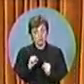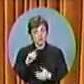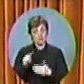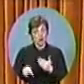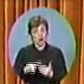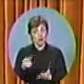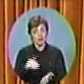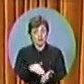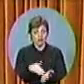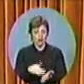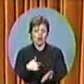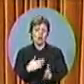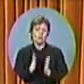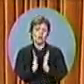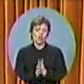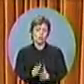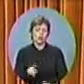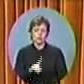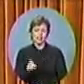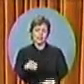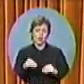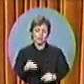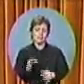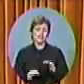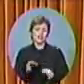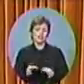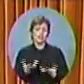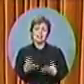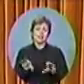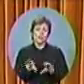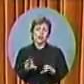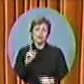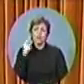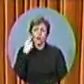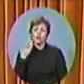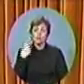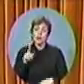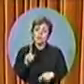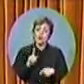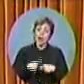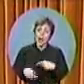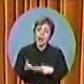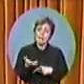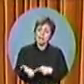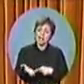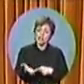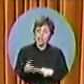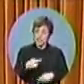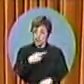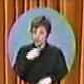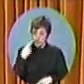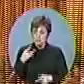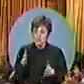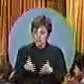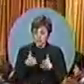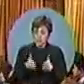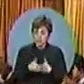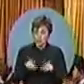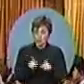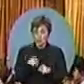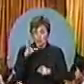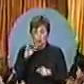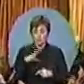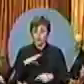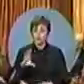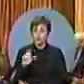government doing to stop high-risk dangerous criminals like Kalu from moving into our communities when they're likely to reoffend?